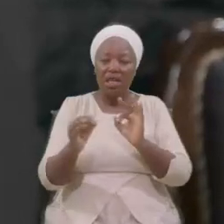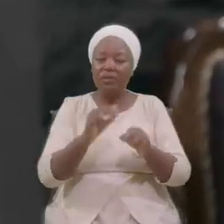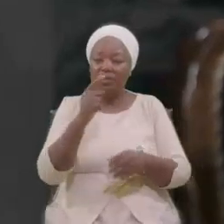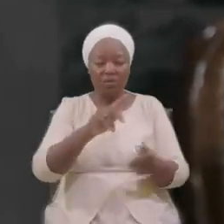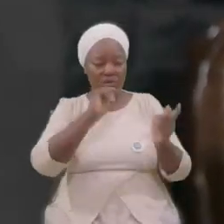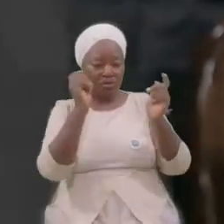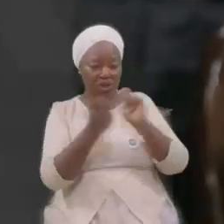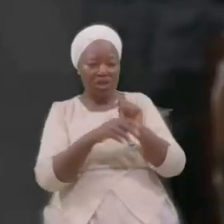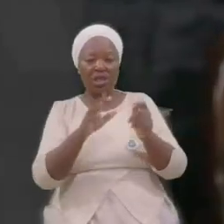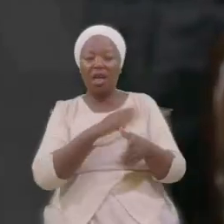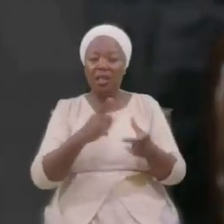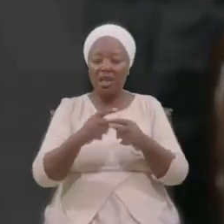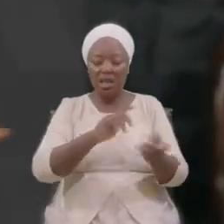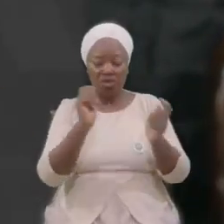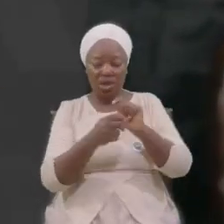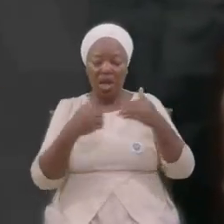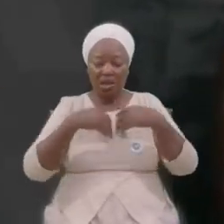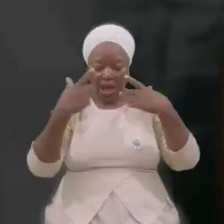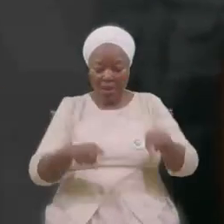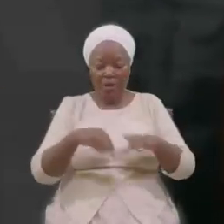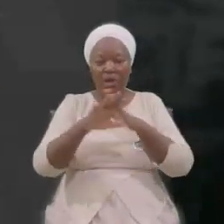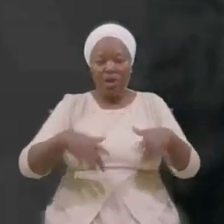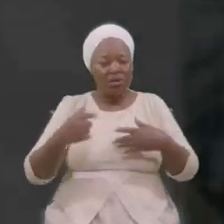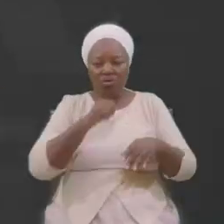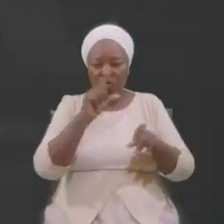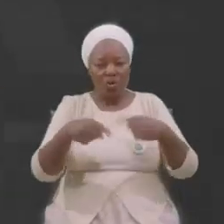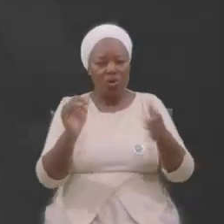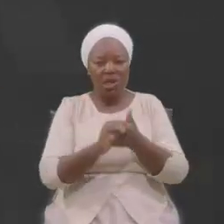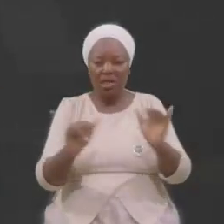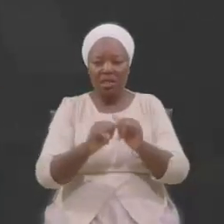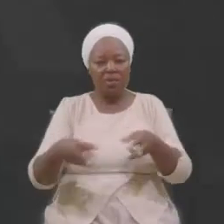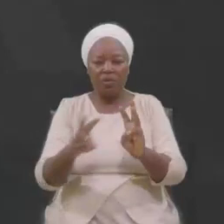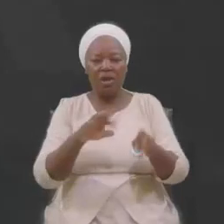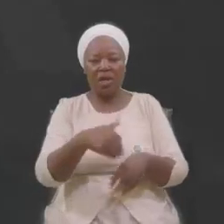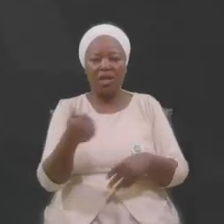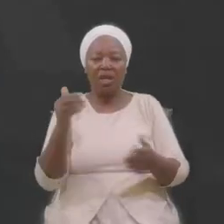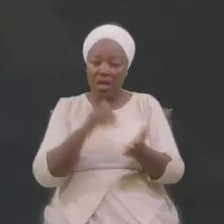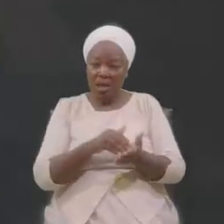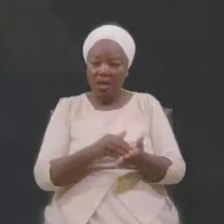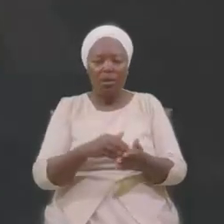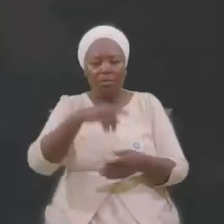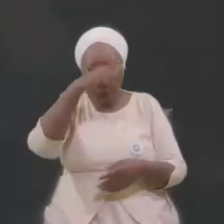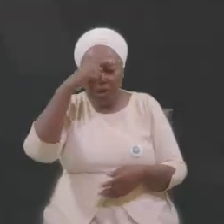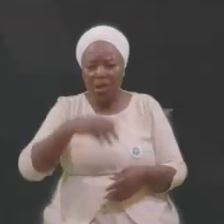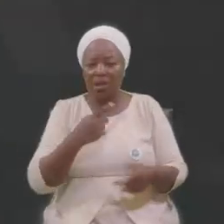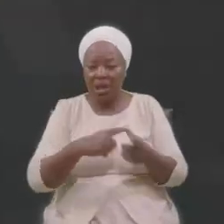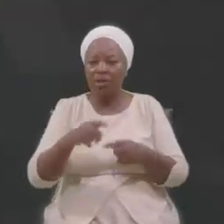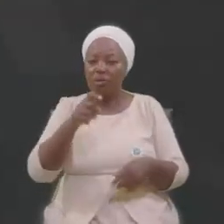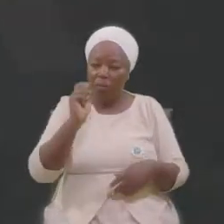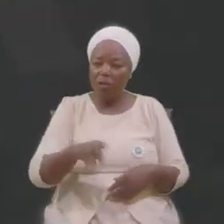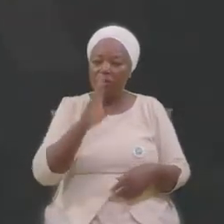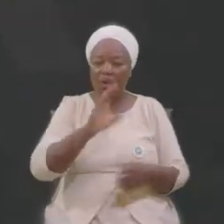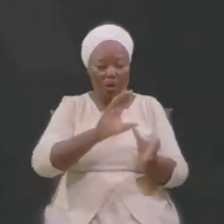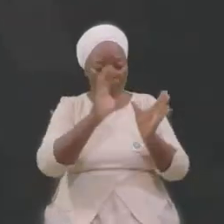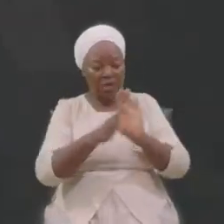has come in your life, you'll not be going that direction again. Be converted, that your